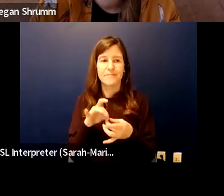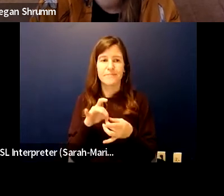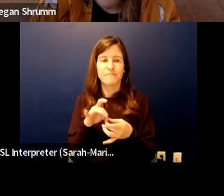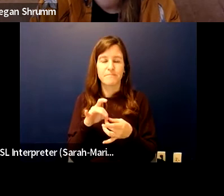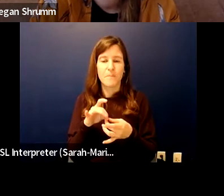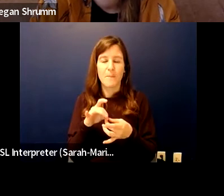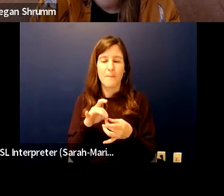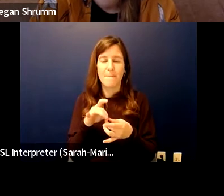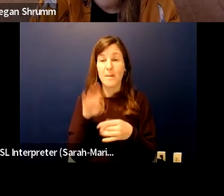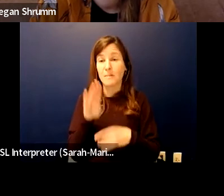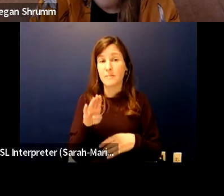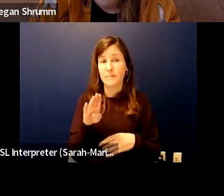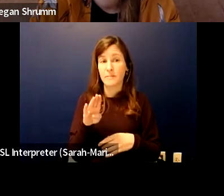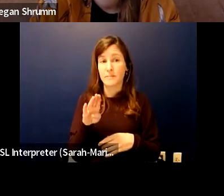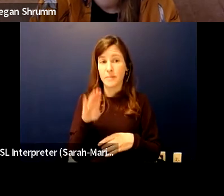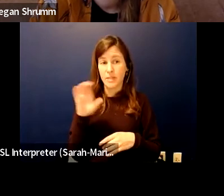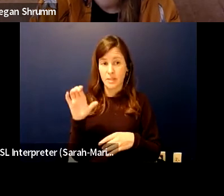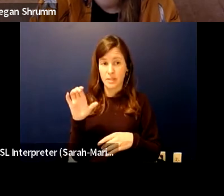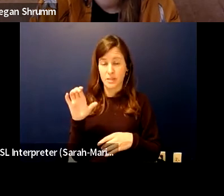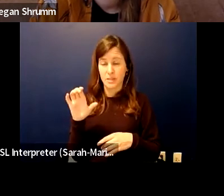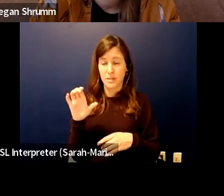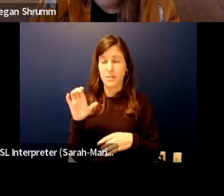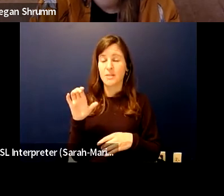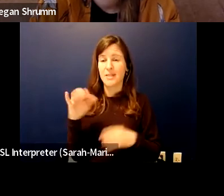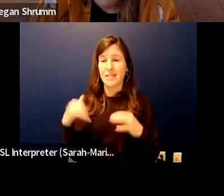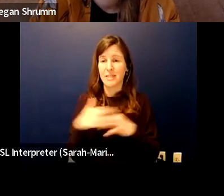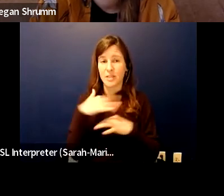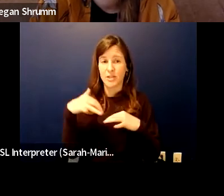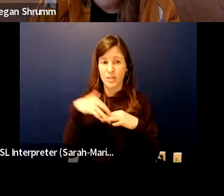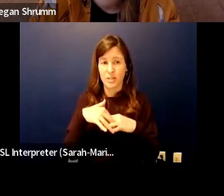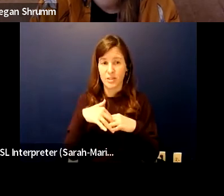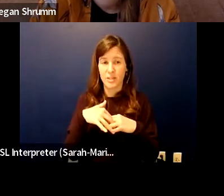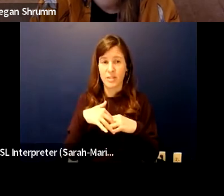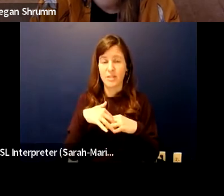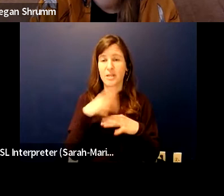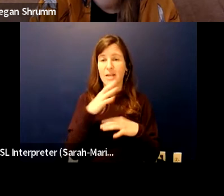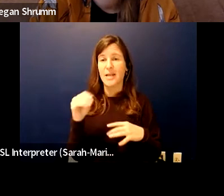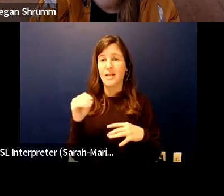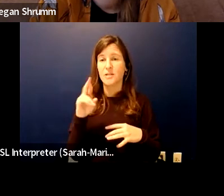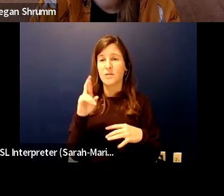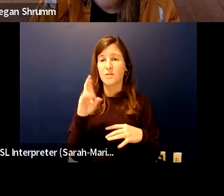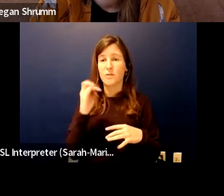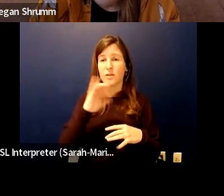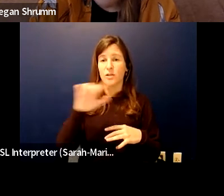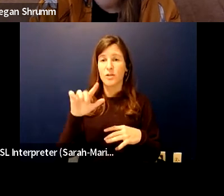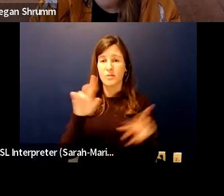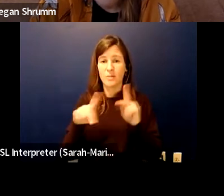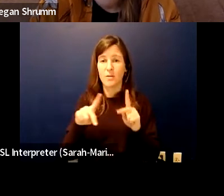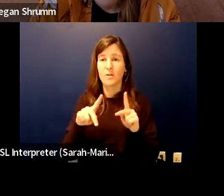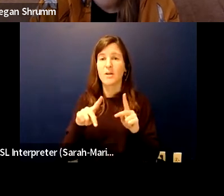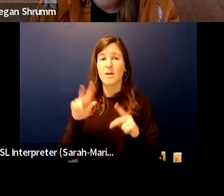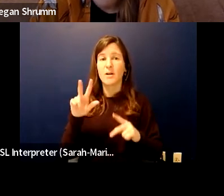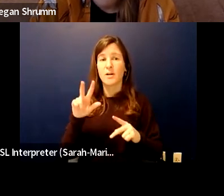fact that BC, the Indigenous and racialized folks make up 36% of BC's population,